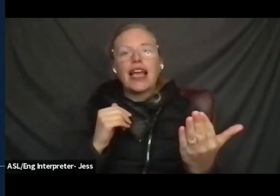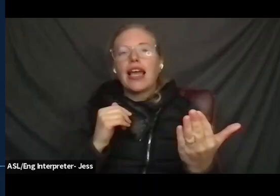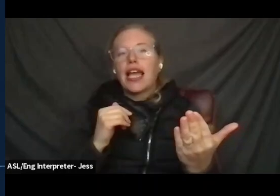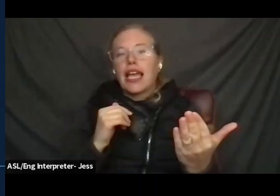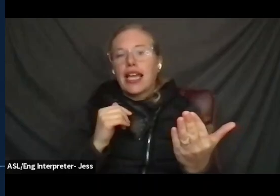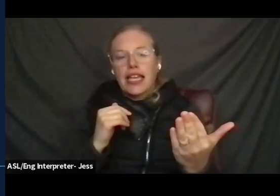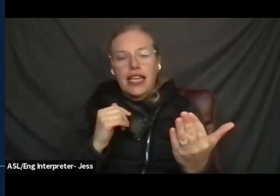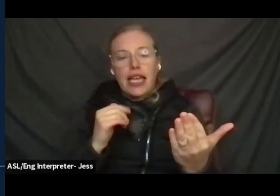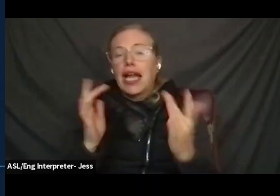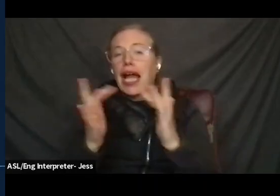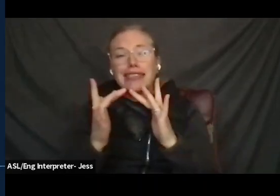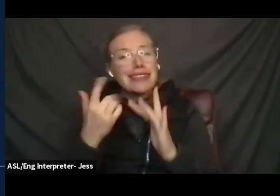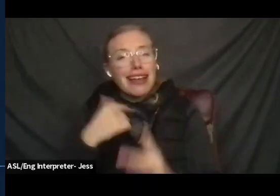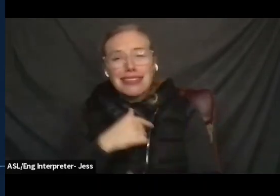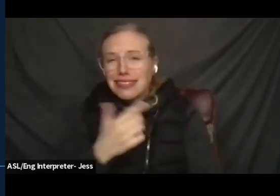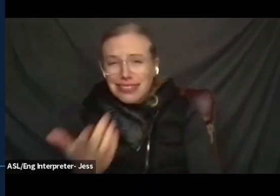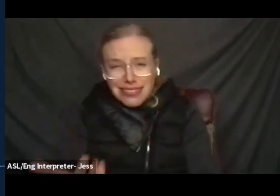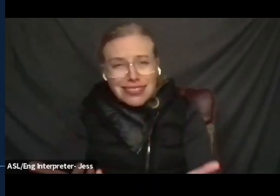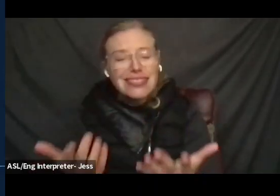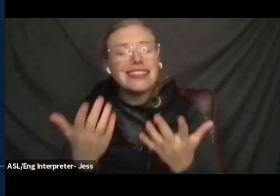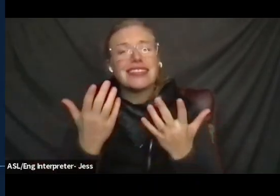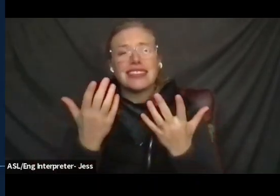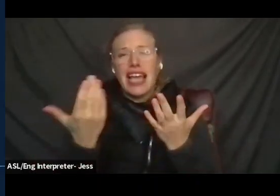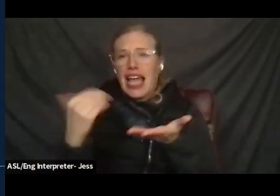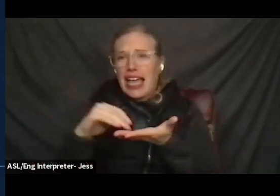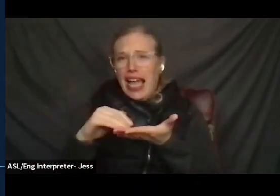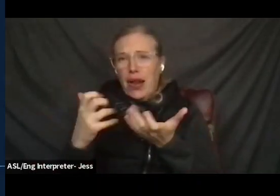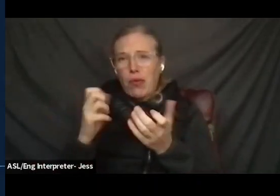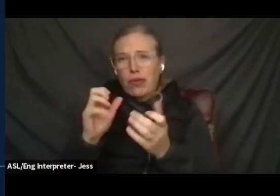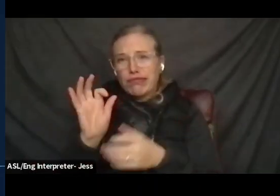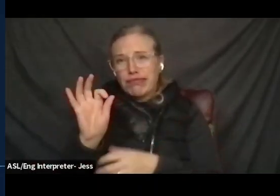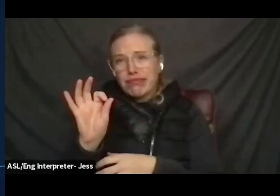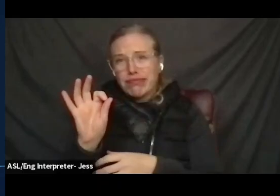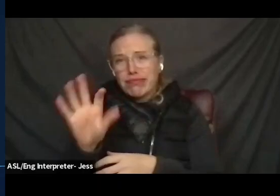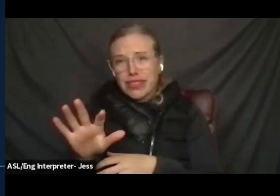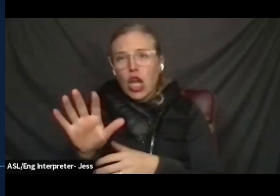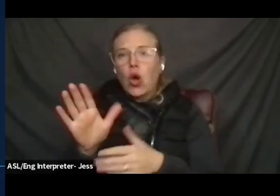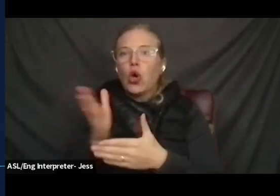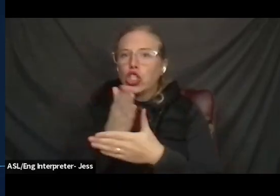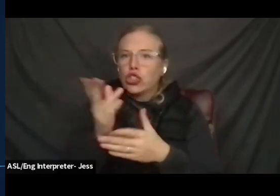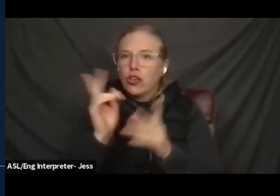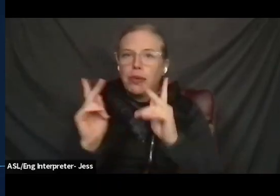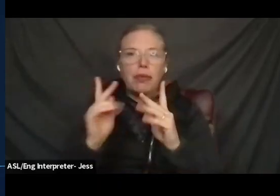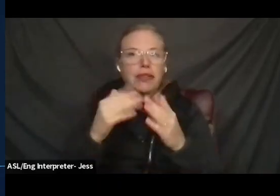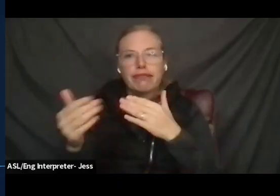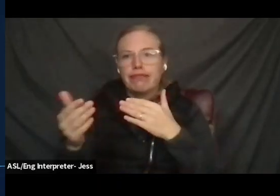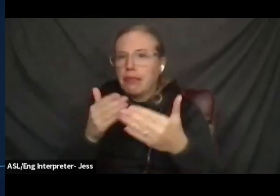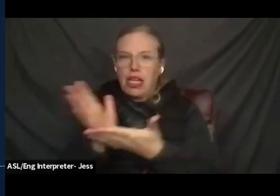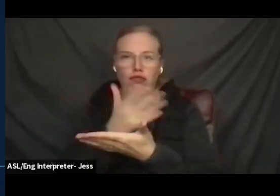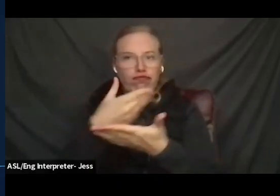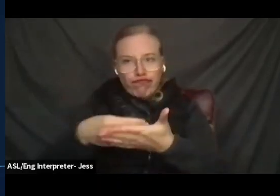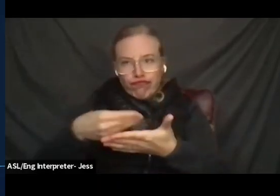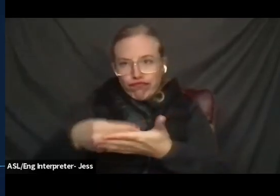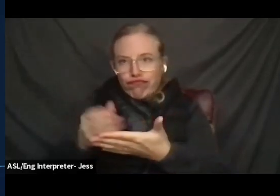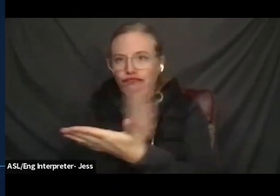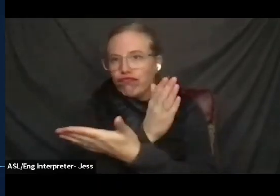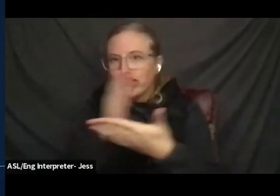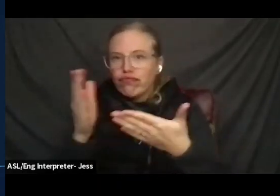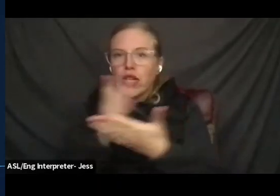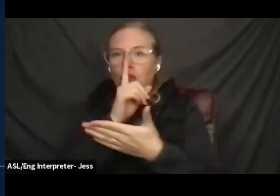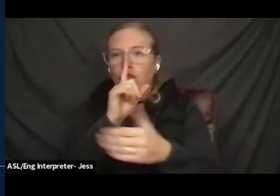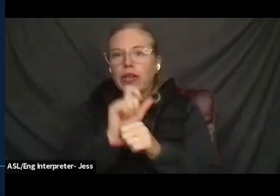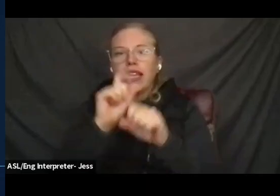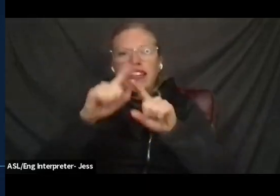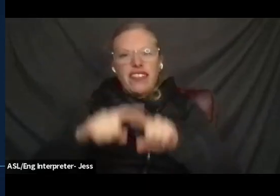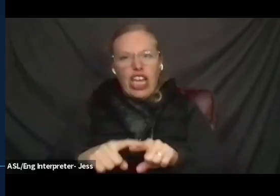And contact us. Another thing that I want to add is that we do serve people across the income spectrum. And it really varies